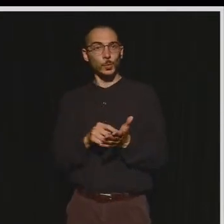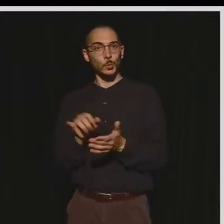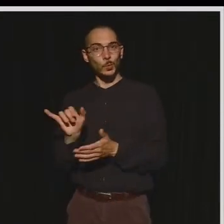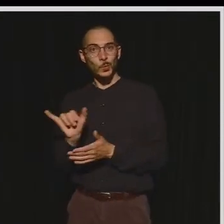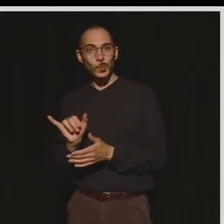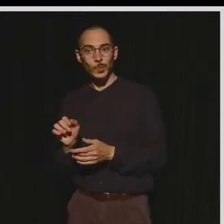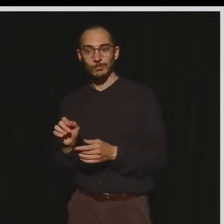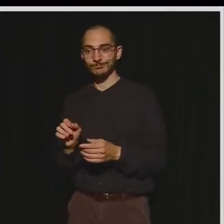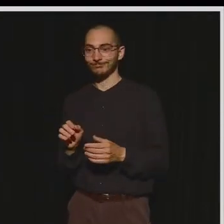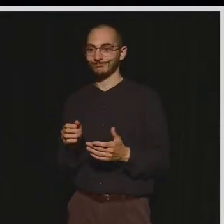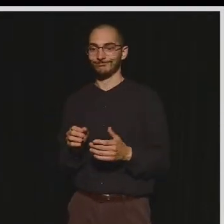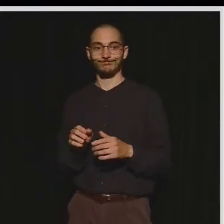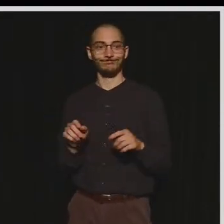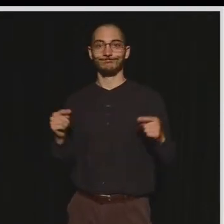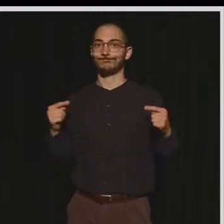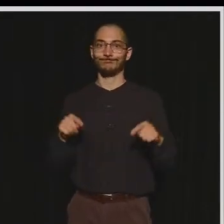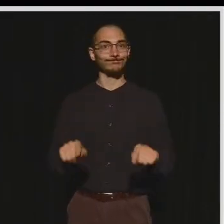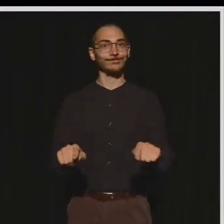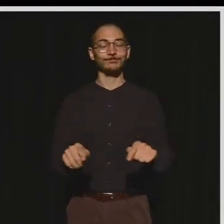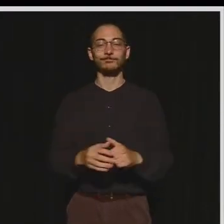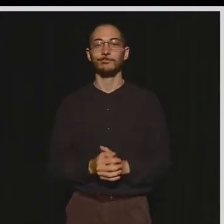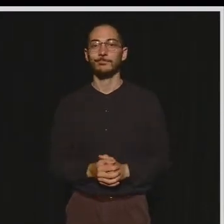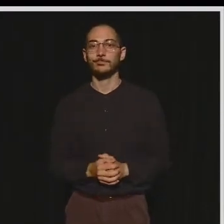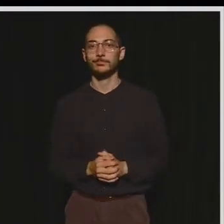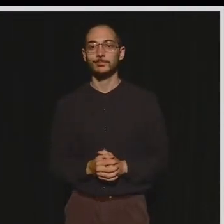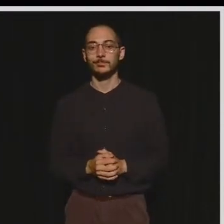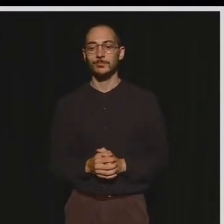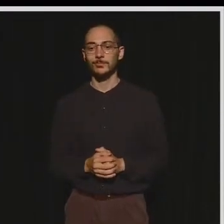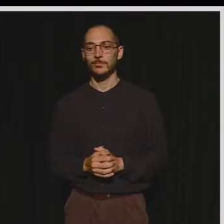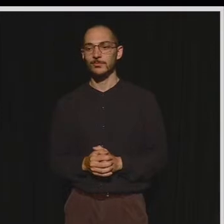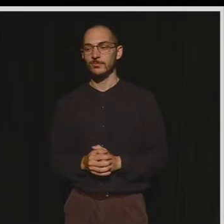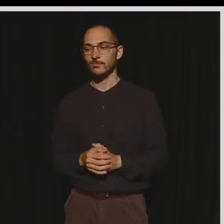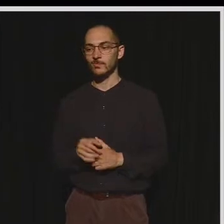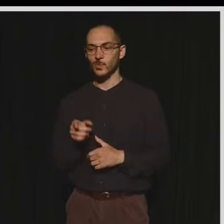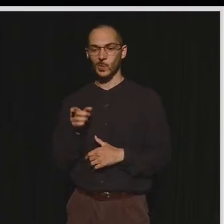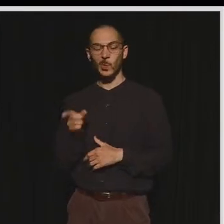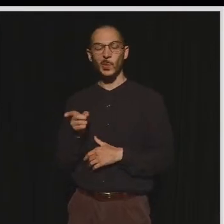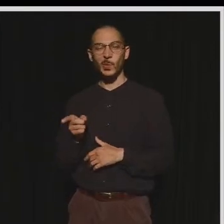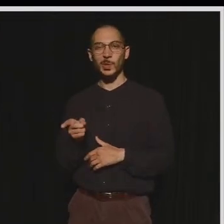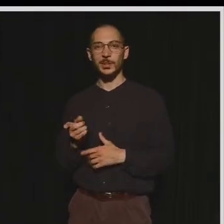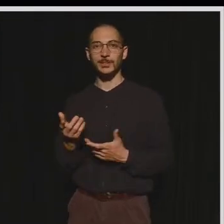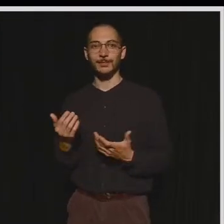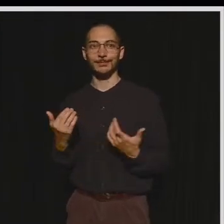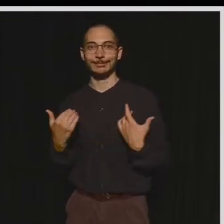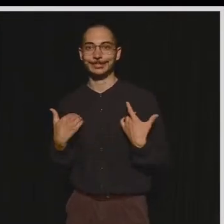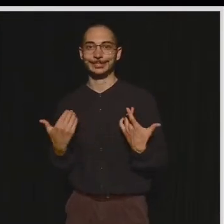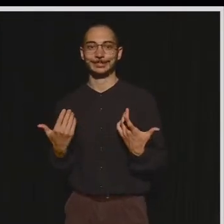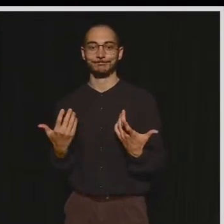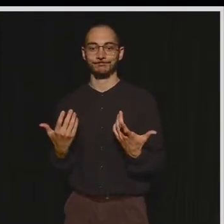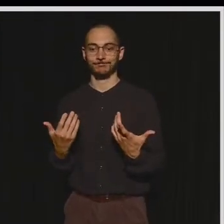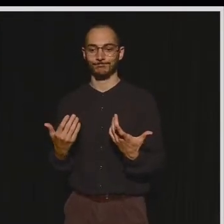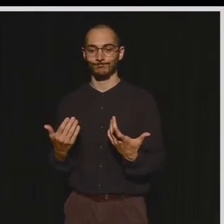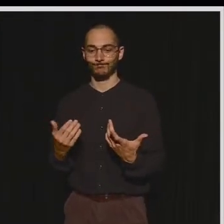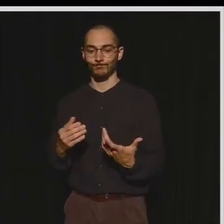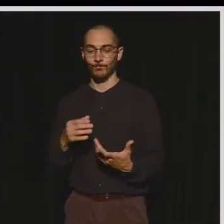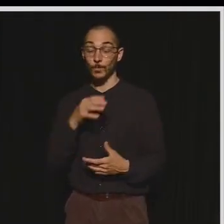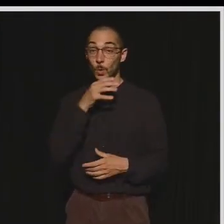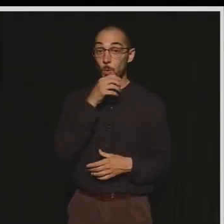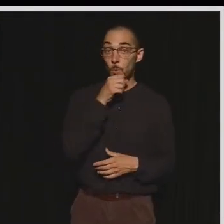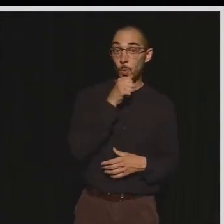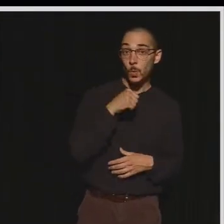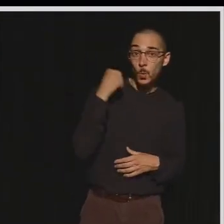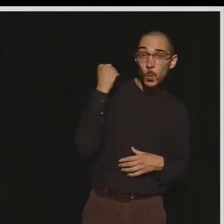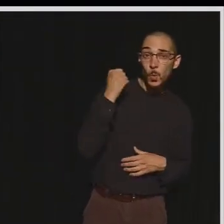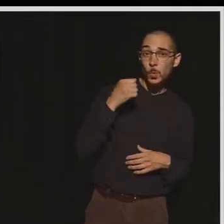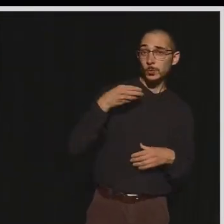more cis white male, and the influence and shaping that they have had